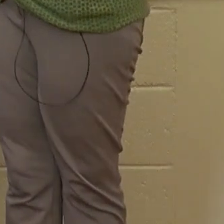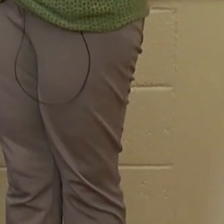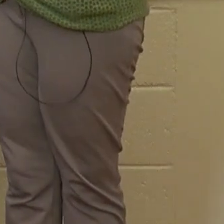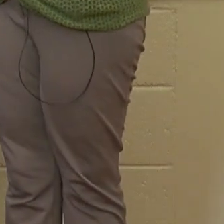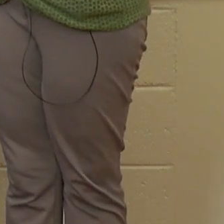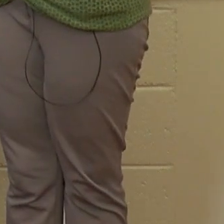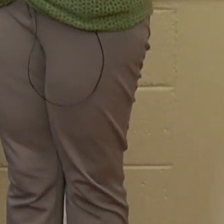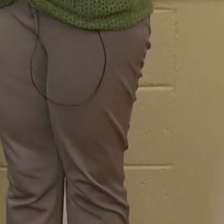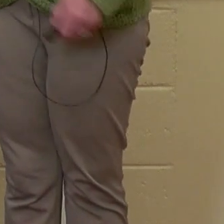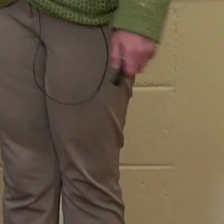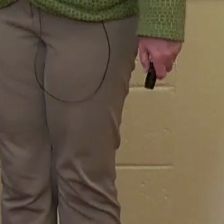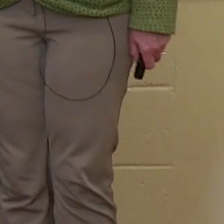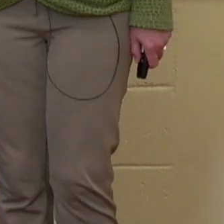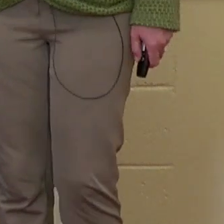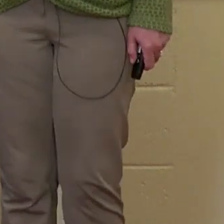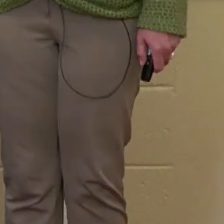questioning.